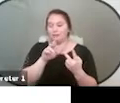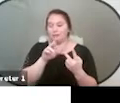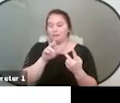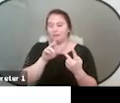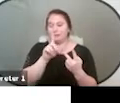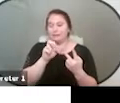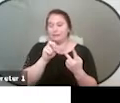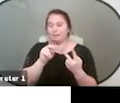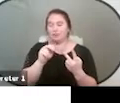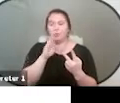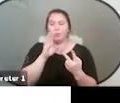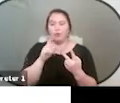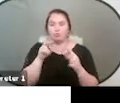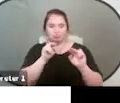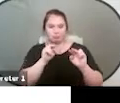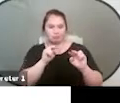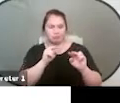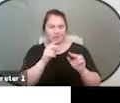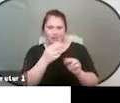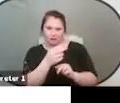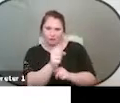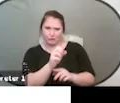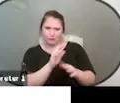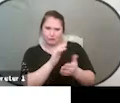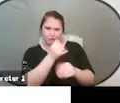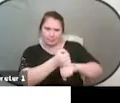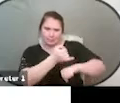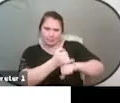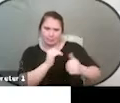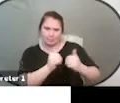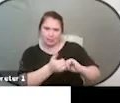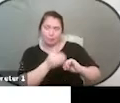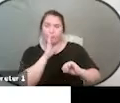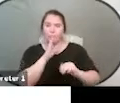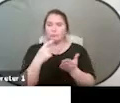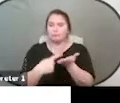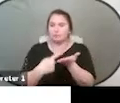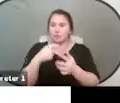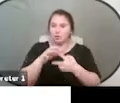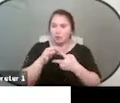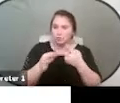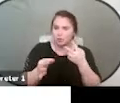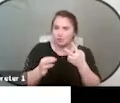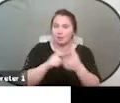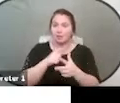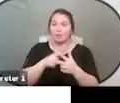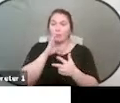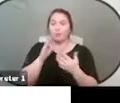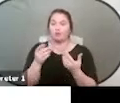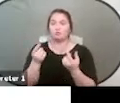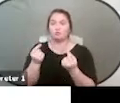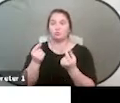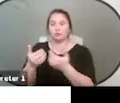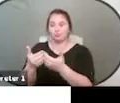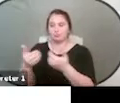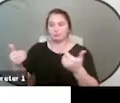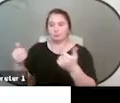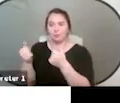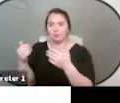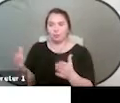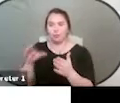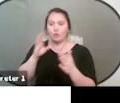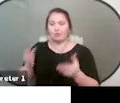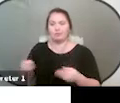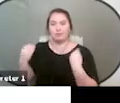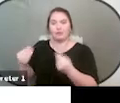with which you might look at a high school campus. We'll talk about some options, and then we're going to have breakout sessions and give everybody a chance to provide